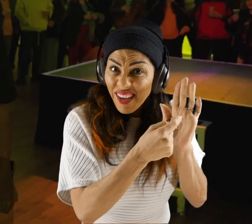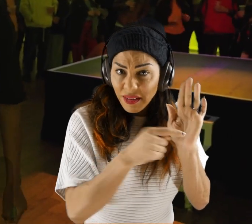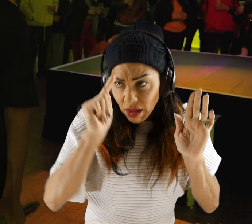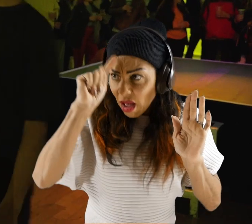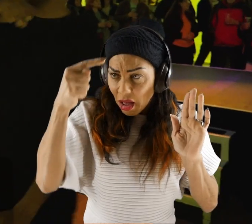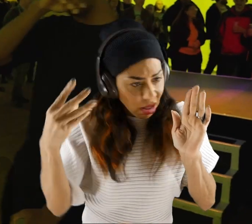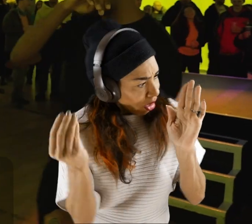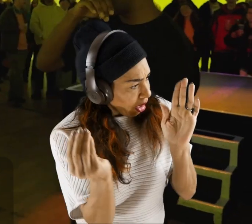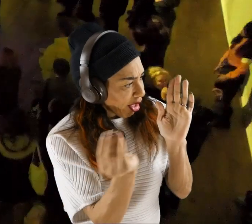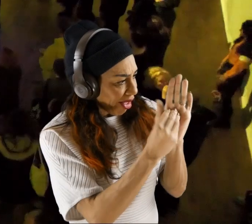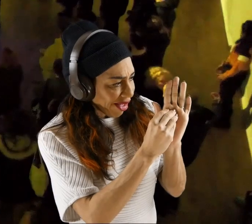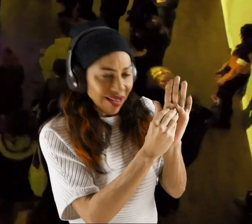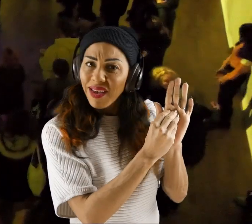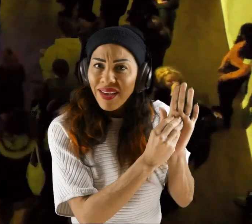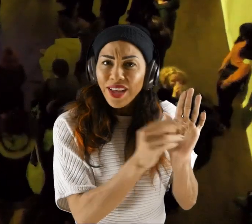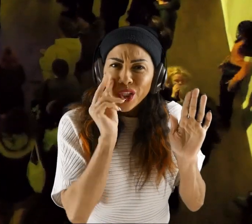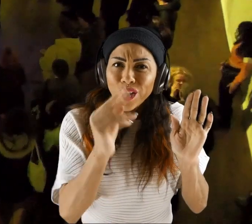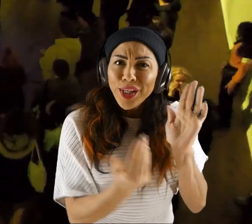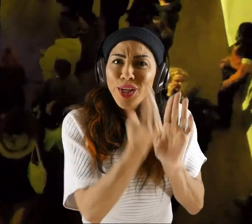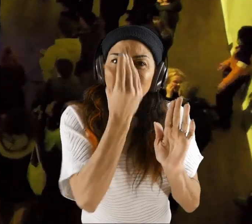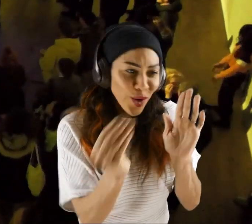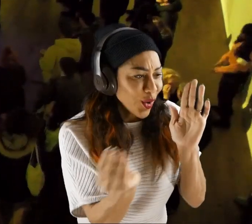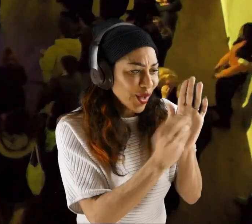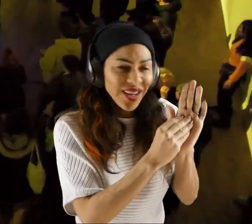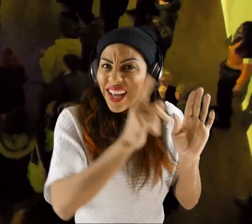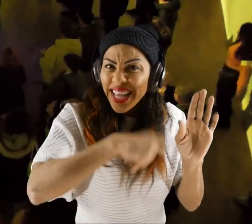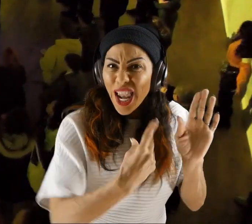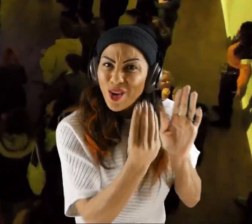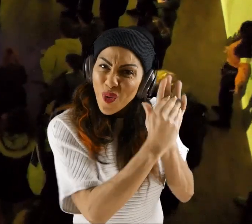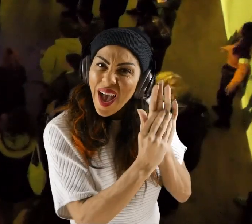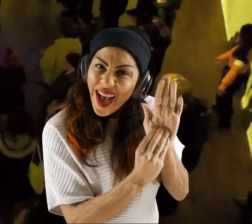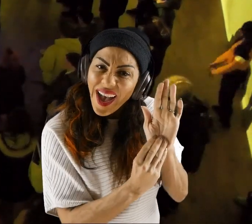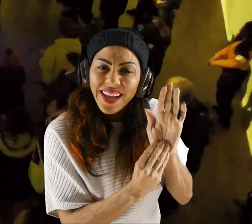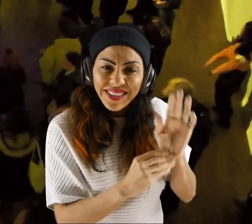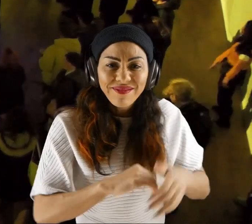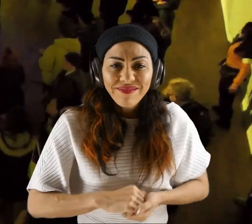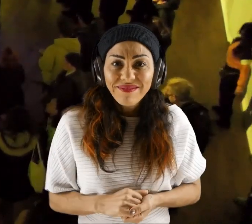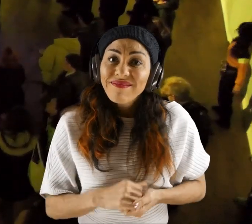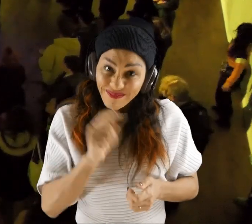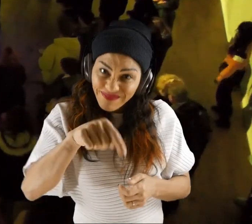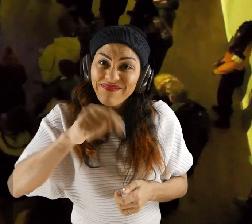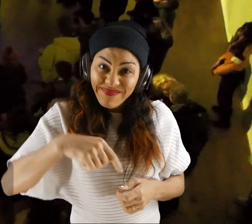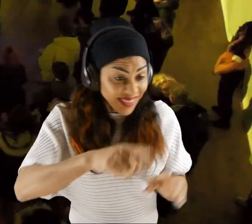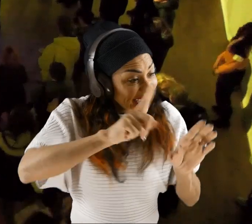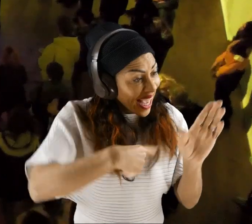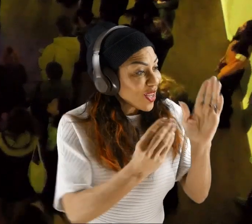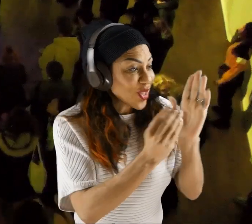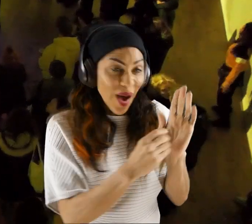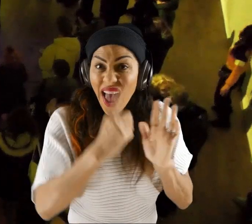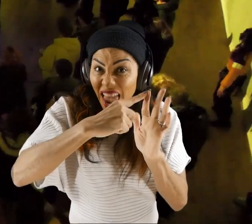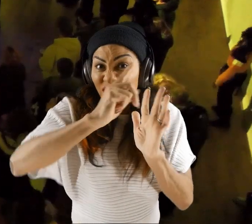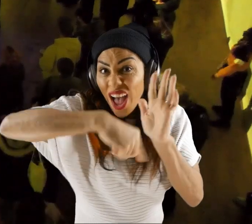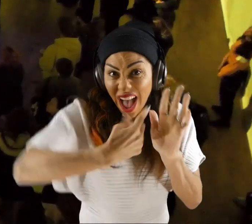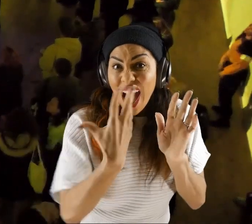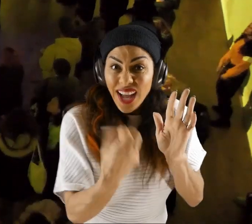square. An idea in a yellow square. You seen the new yellow square? Let's talk about this yellow square. It's the yellow square. Elijah's got a